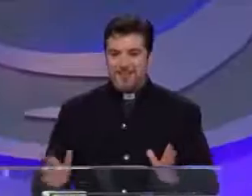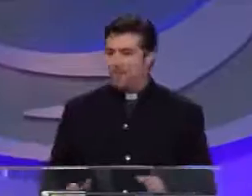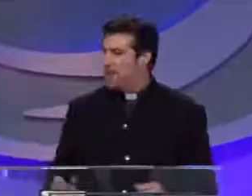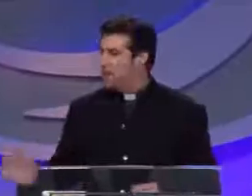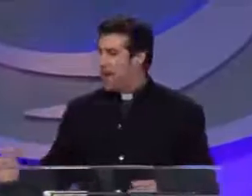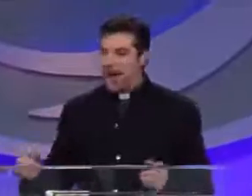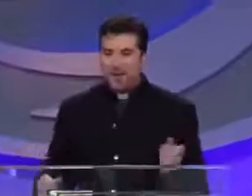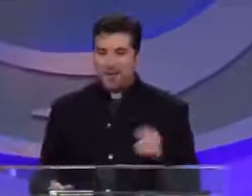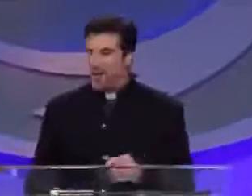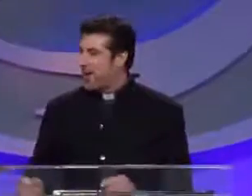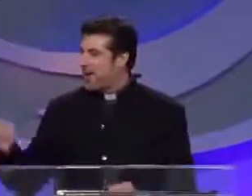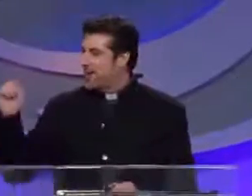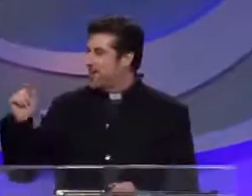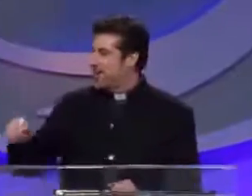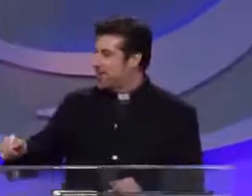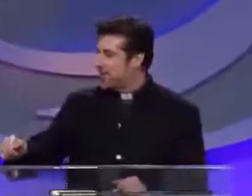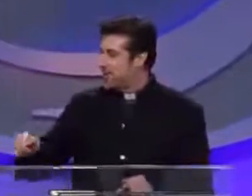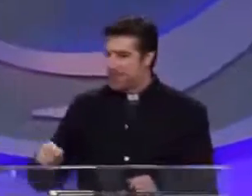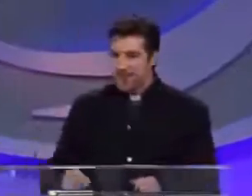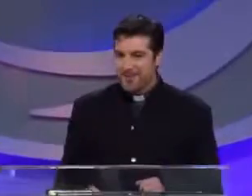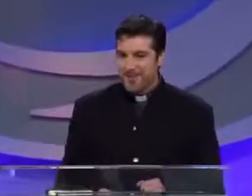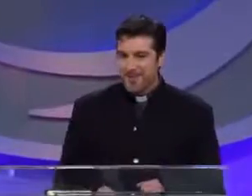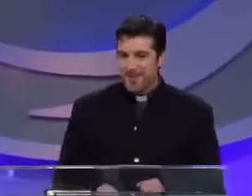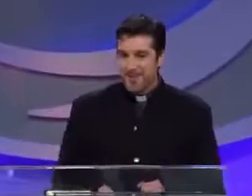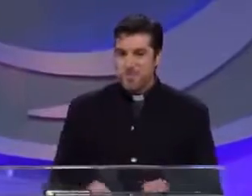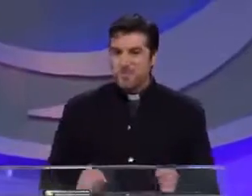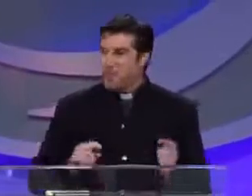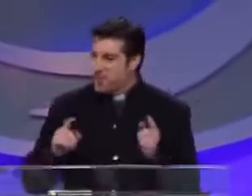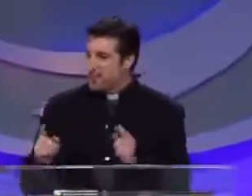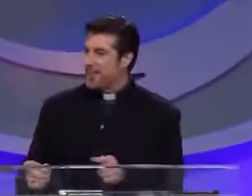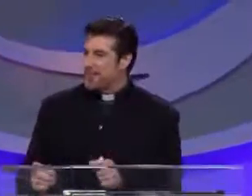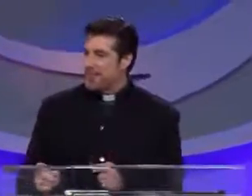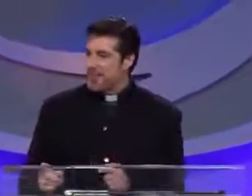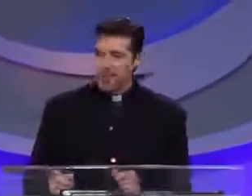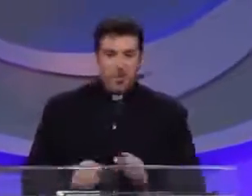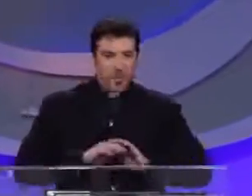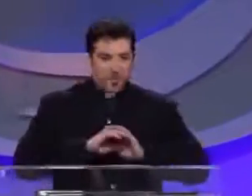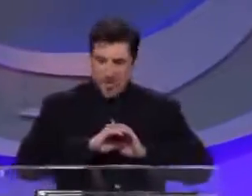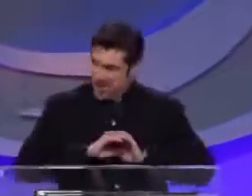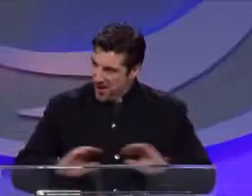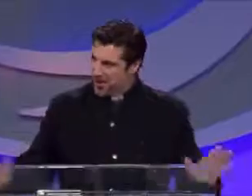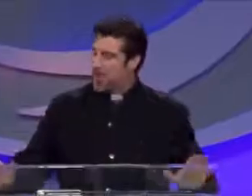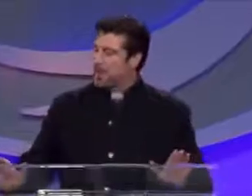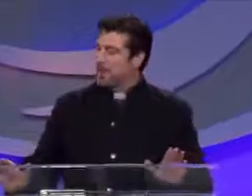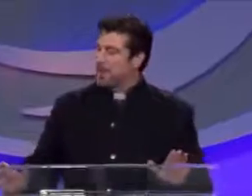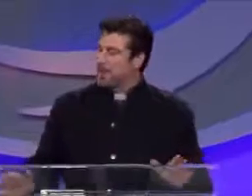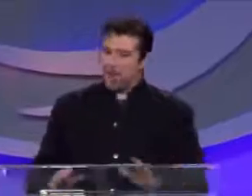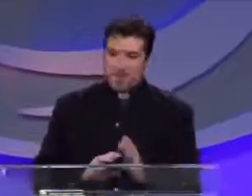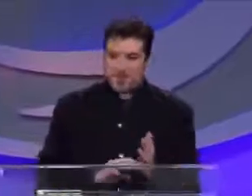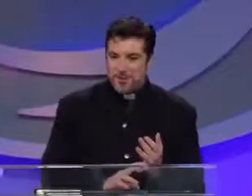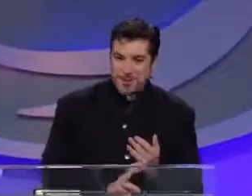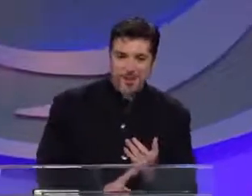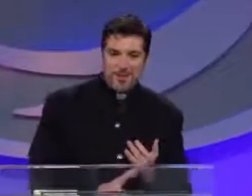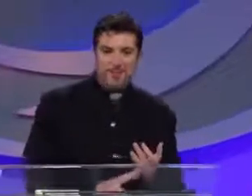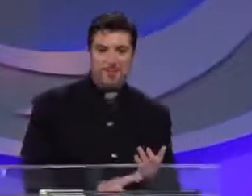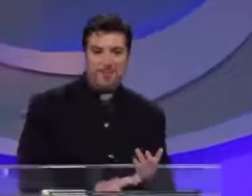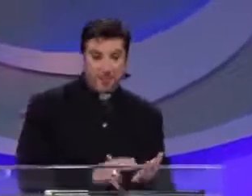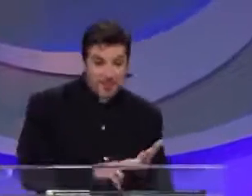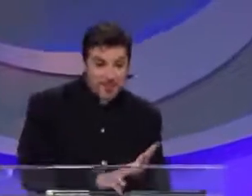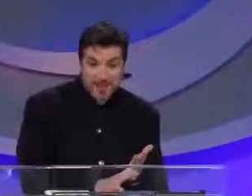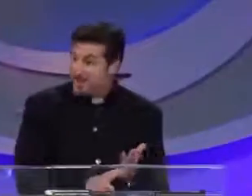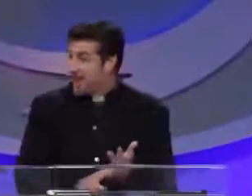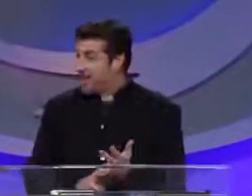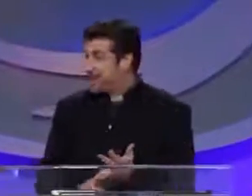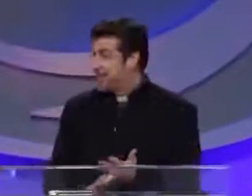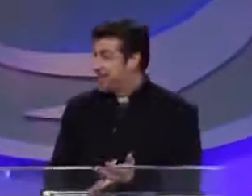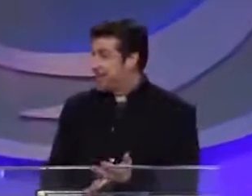we said, that's it. We put our house and our car in the ministry. And we moved to Italy with nothing. No ministry connections,